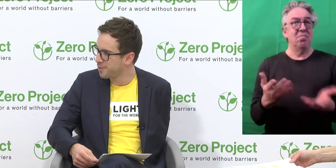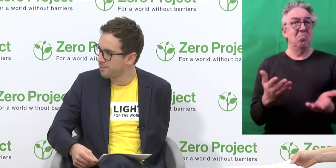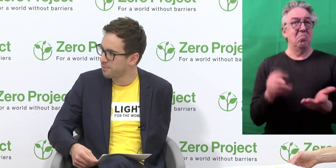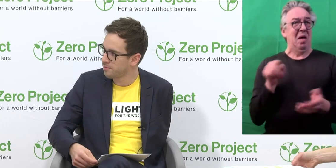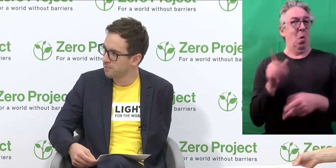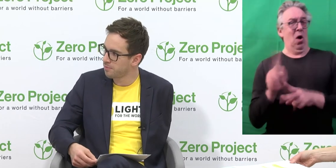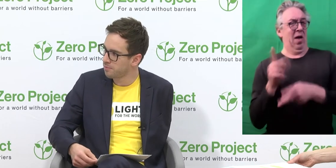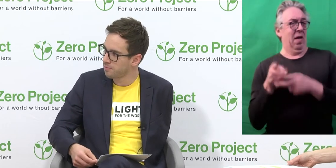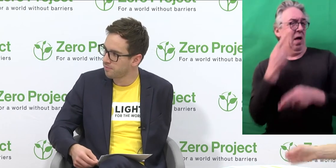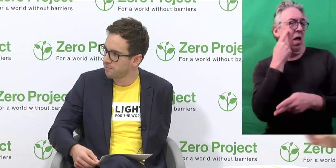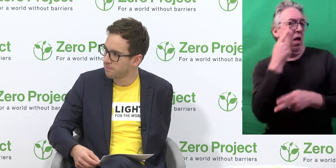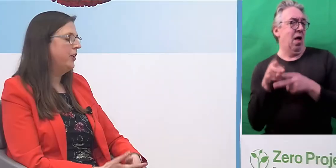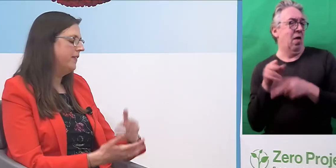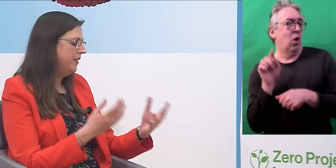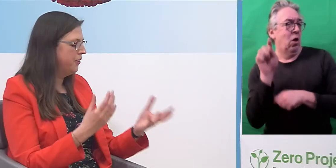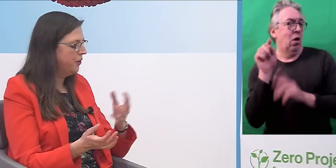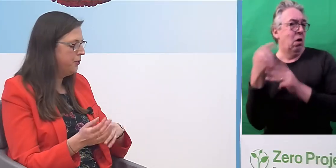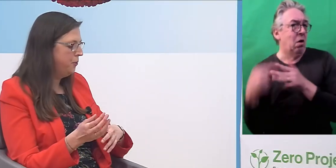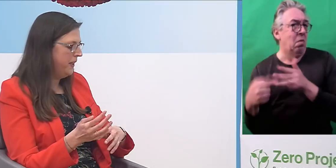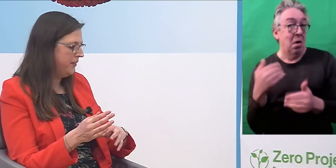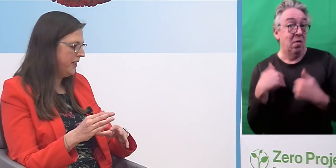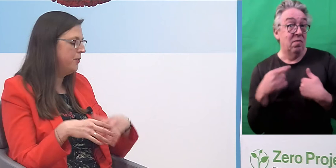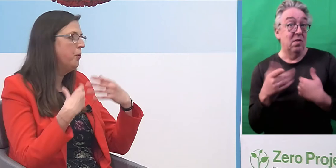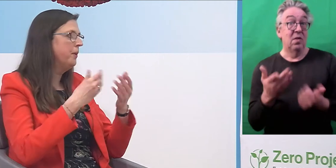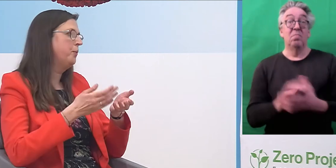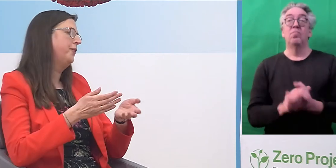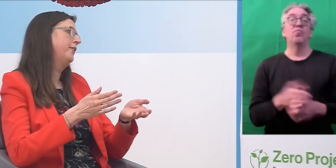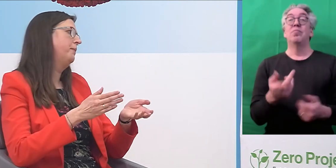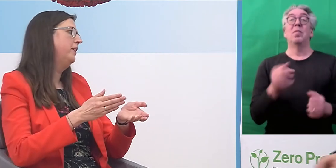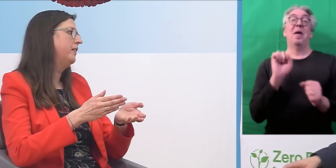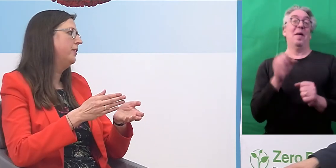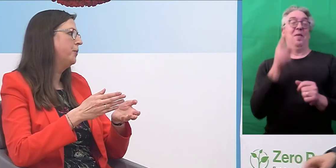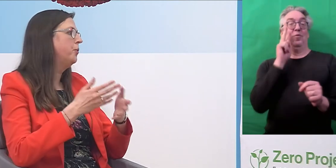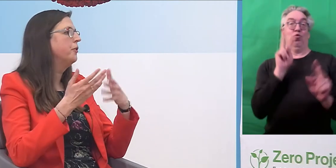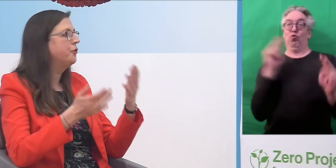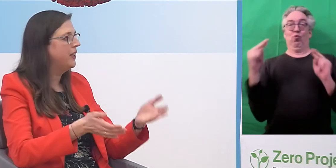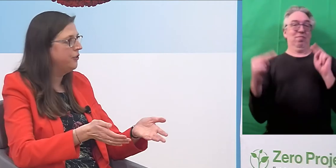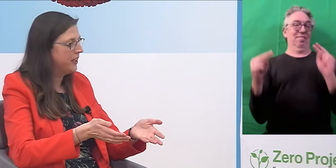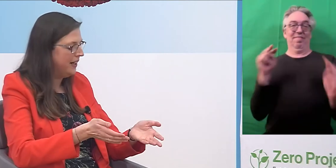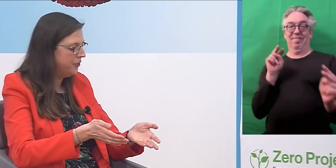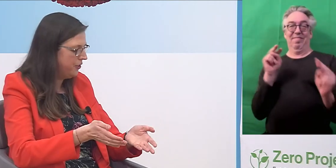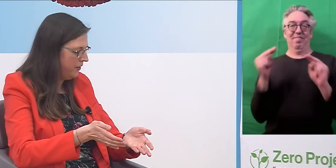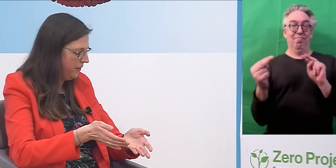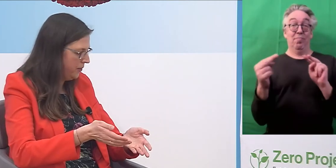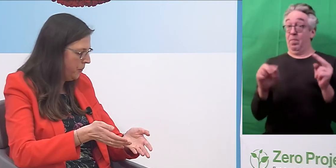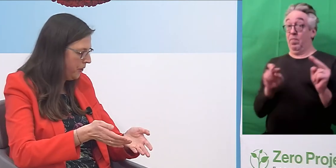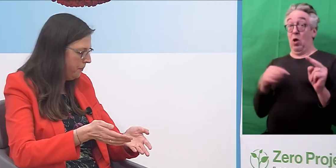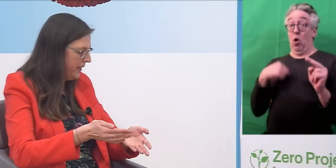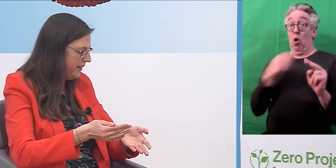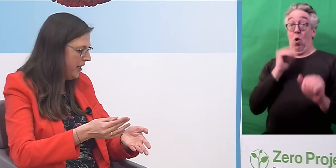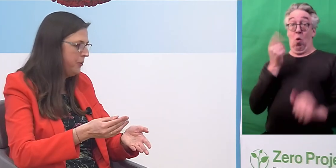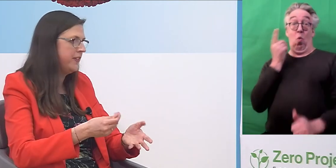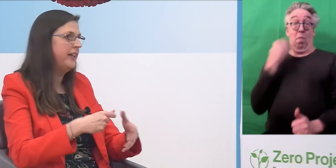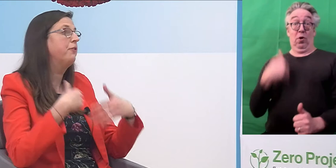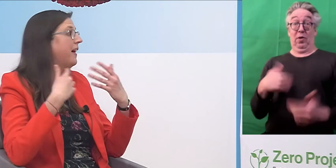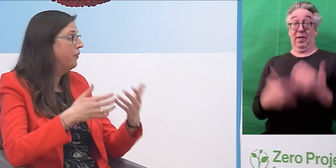this? You can see it on two ways. As a woman with disabilities, when you want to change the culture on the